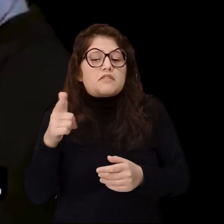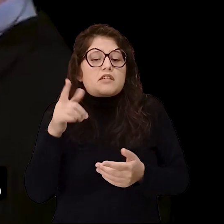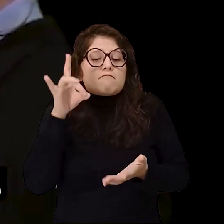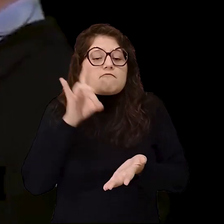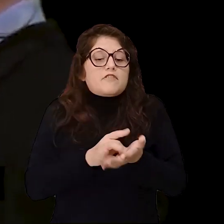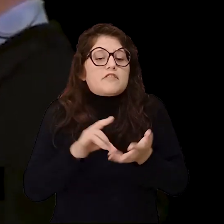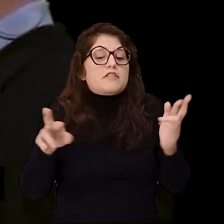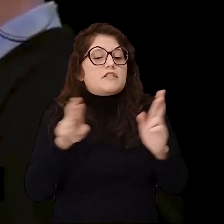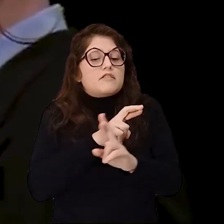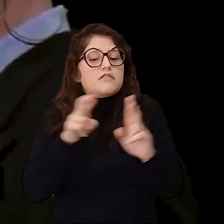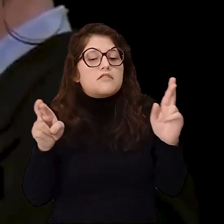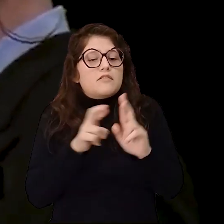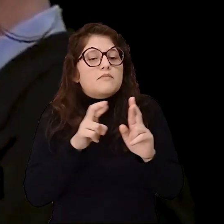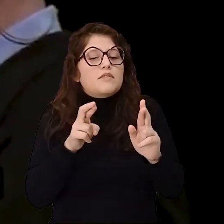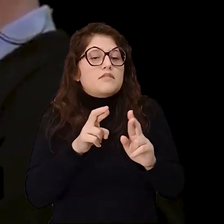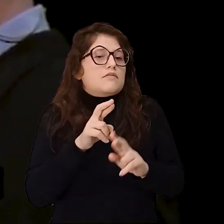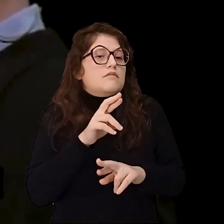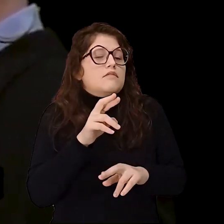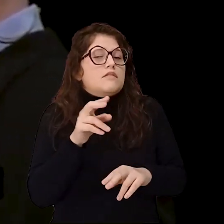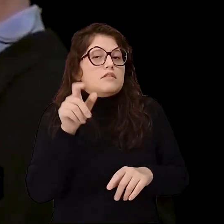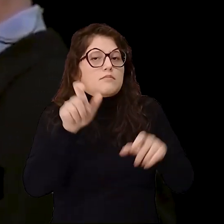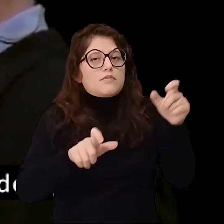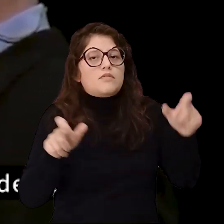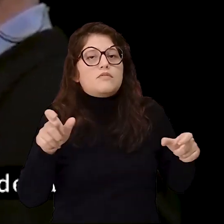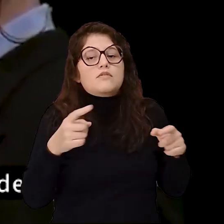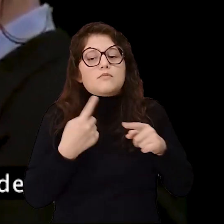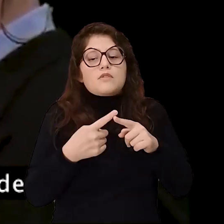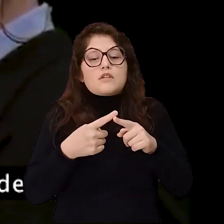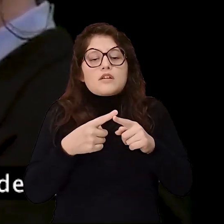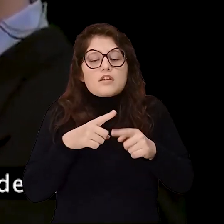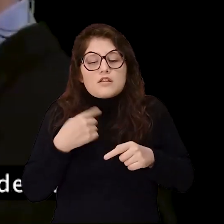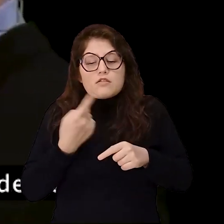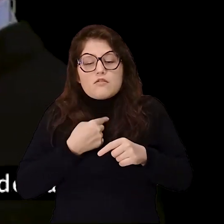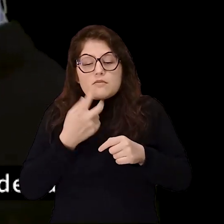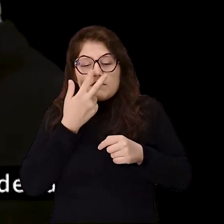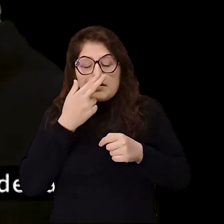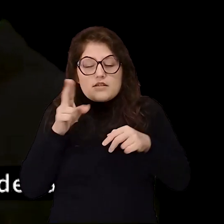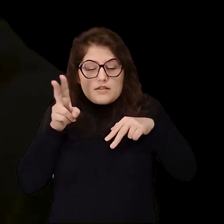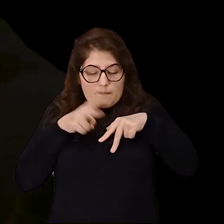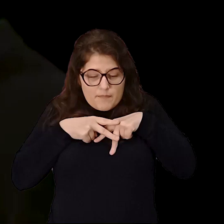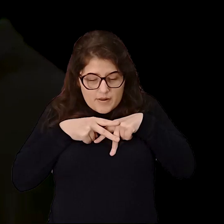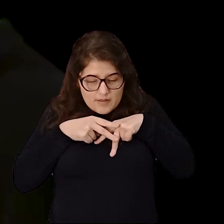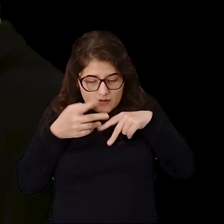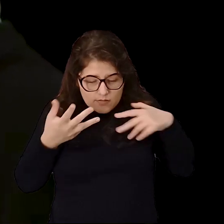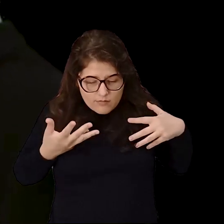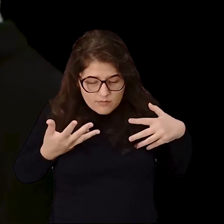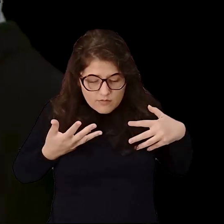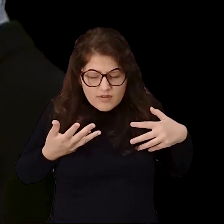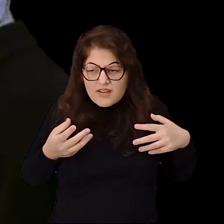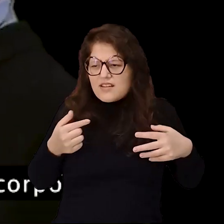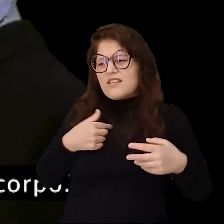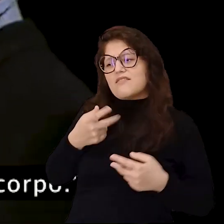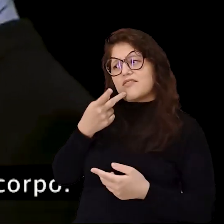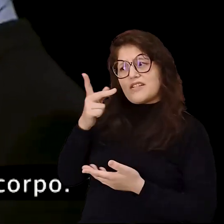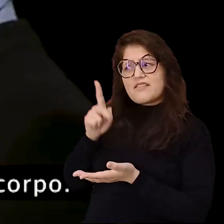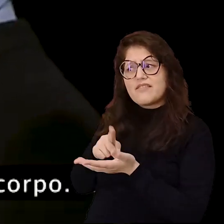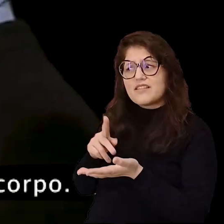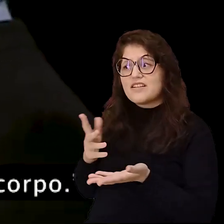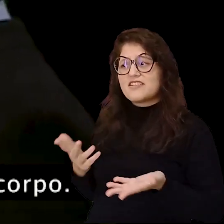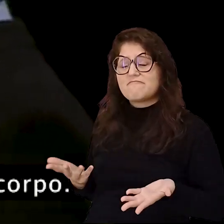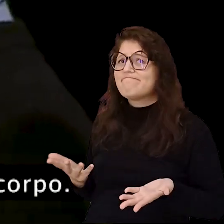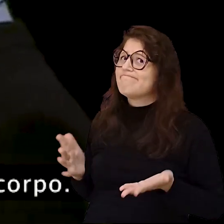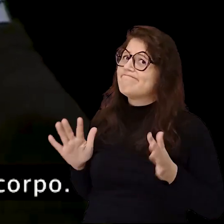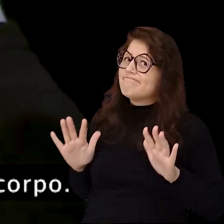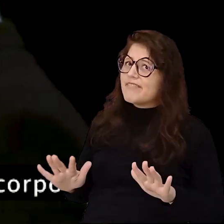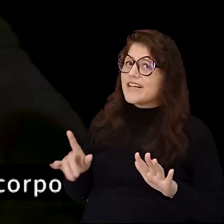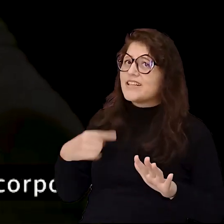we do, we're all just going to die in the end. Or they'll say, there can be no true communion between two human beings. Each of us is